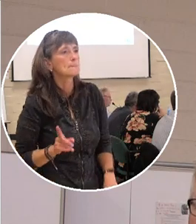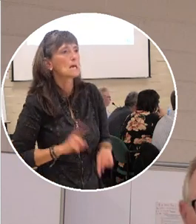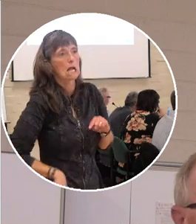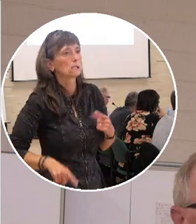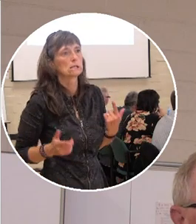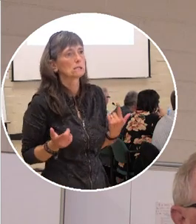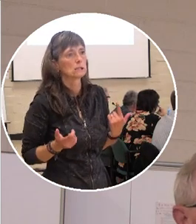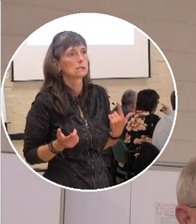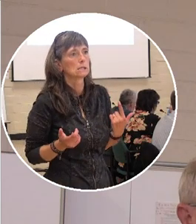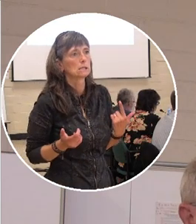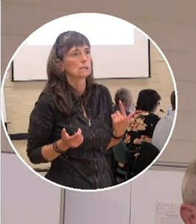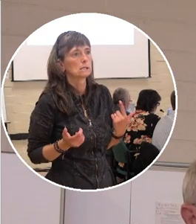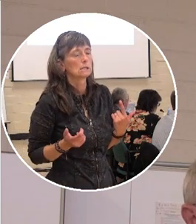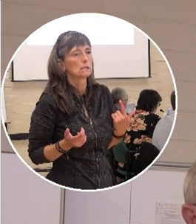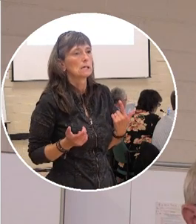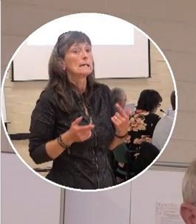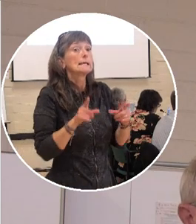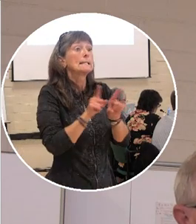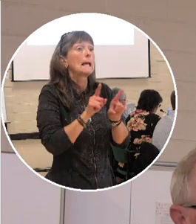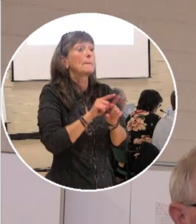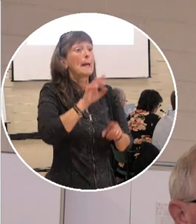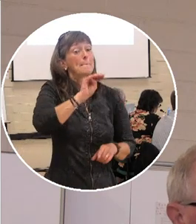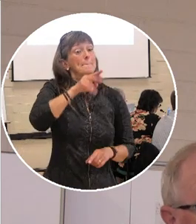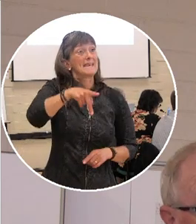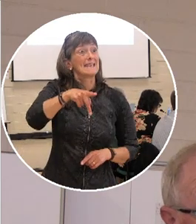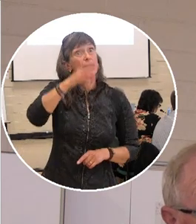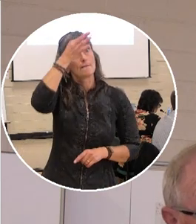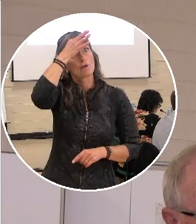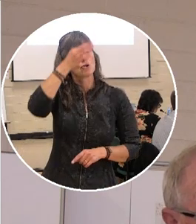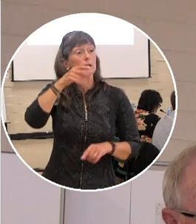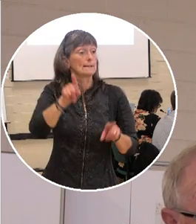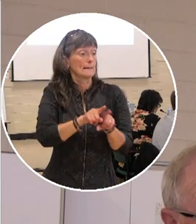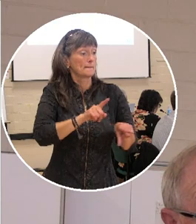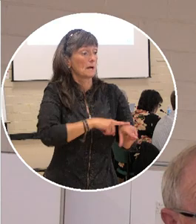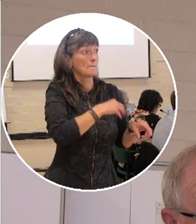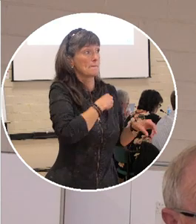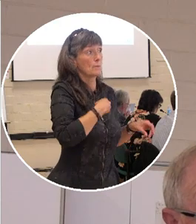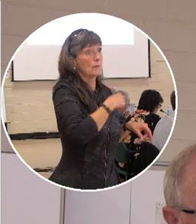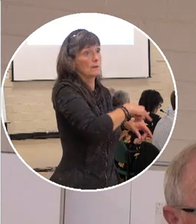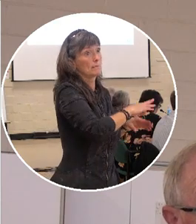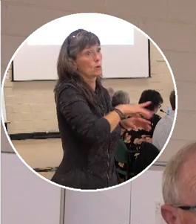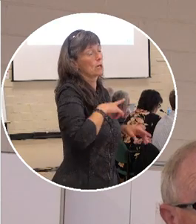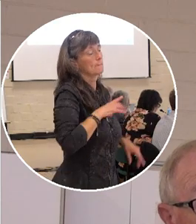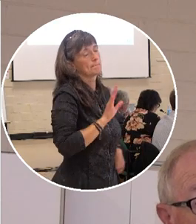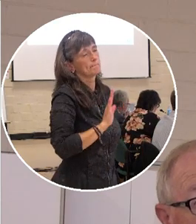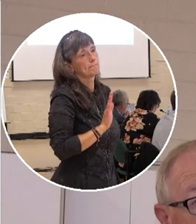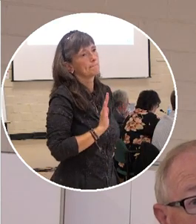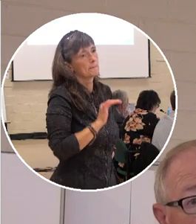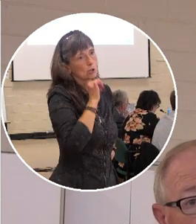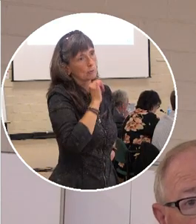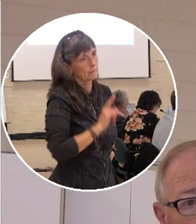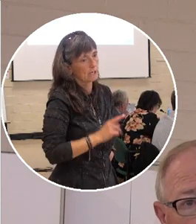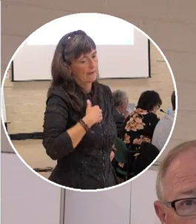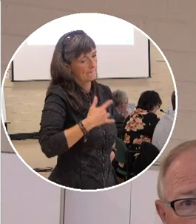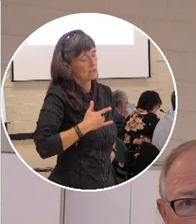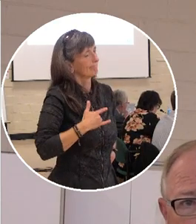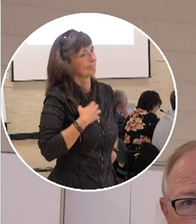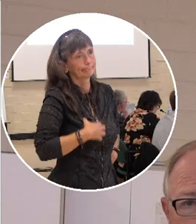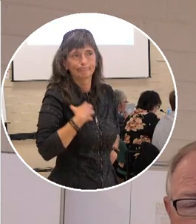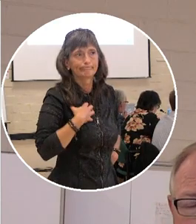It would be wrong of me to be an MP, be a member of this board at the same time. I would consider it